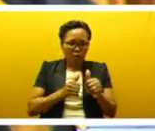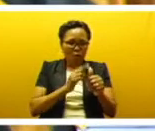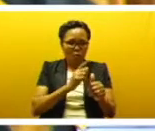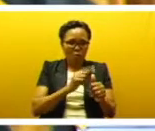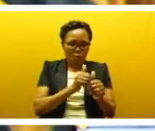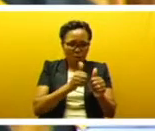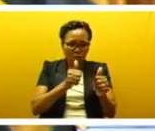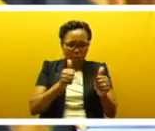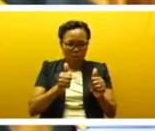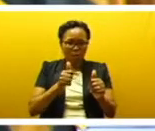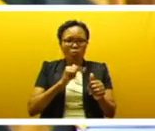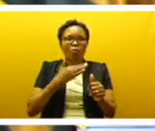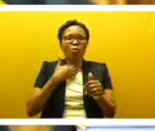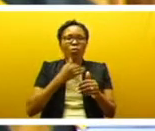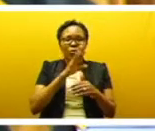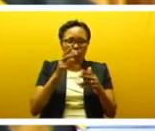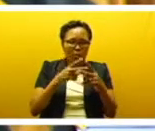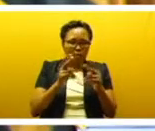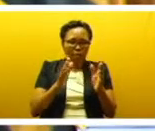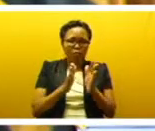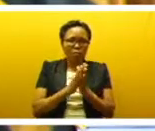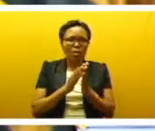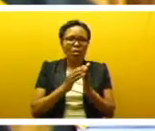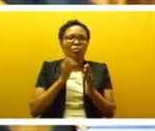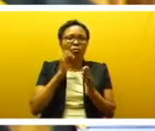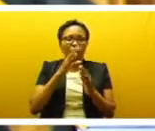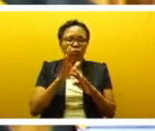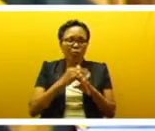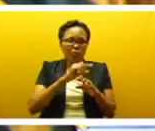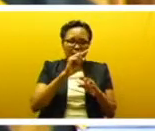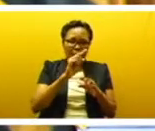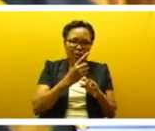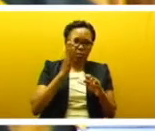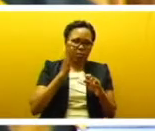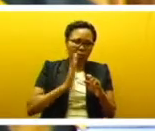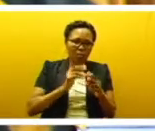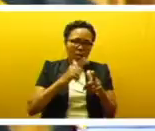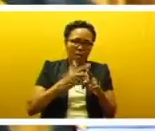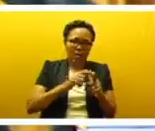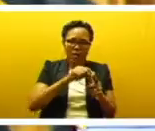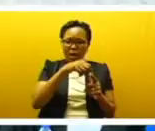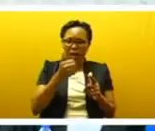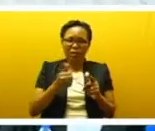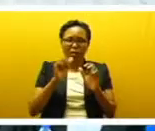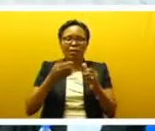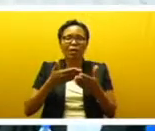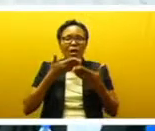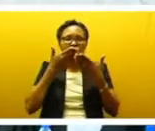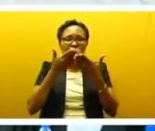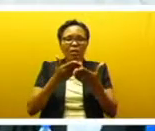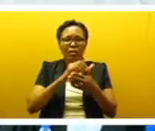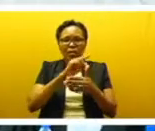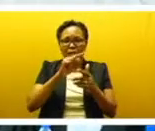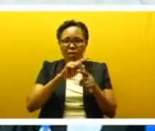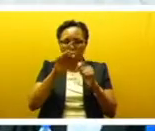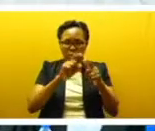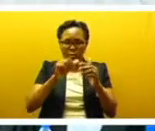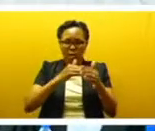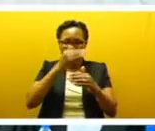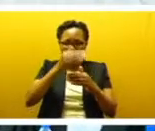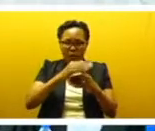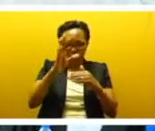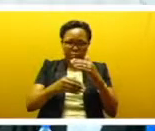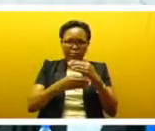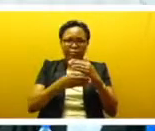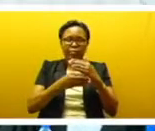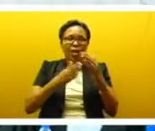the rejoinder by the first petitioner, then the others will answer the questions with their rejoinder. Because my actually rejoinder